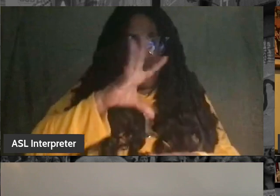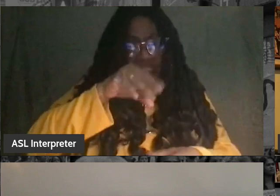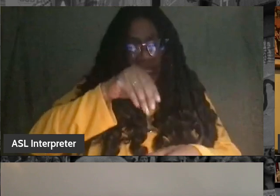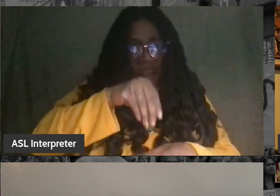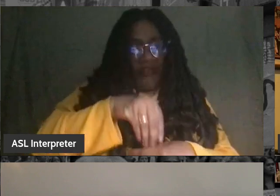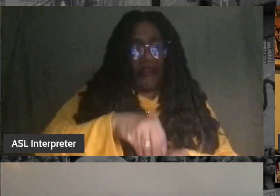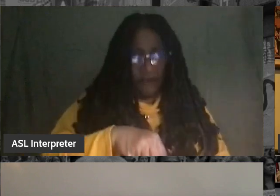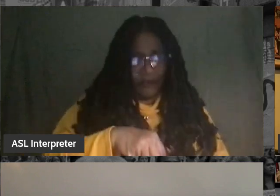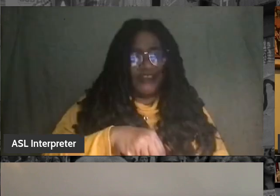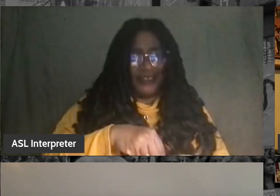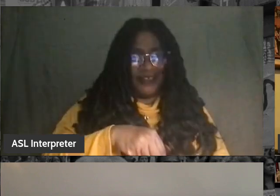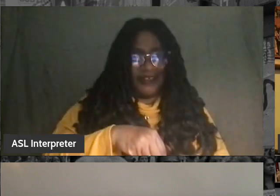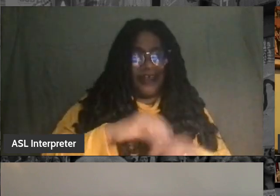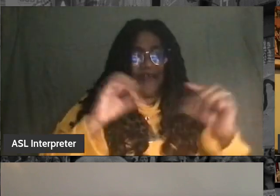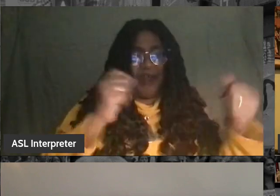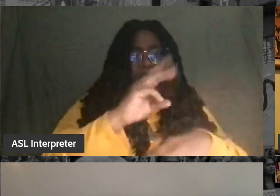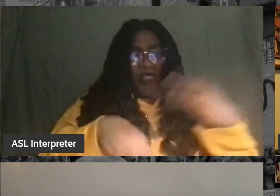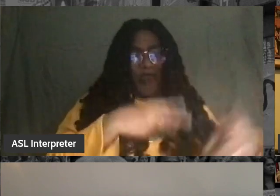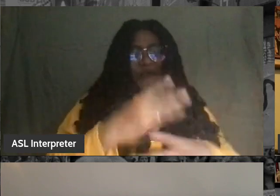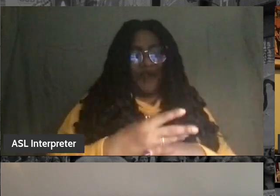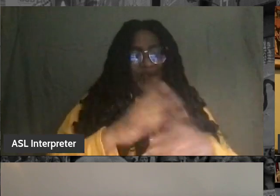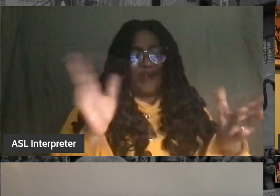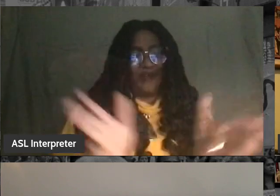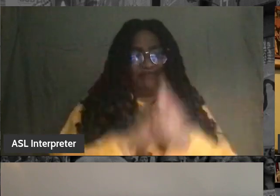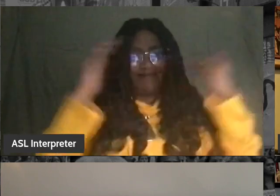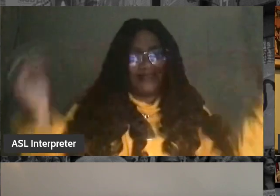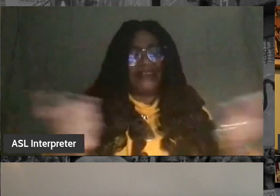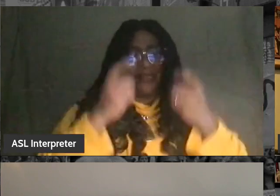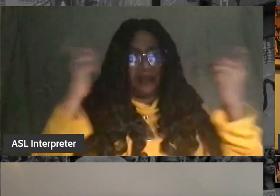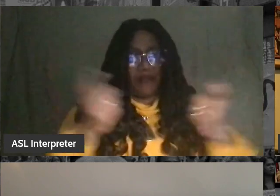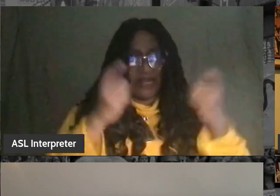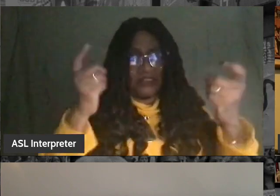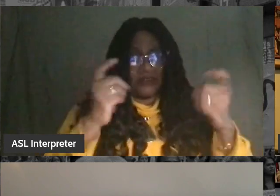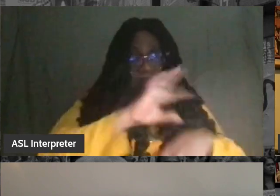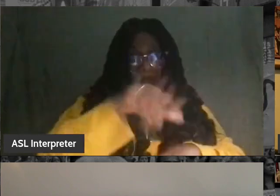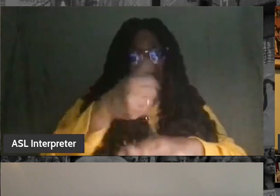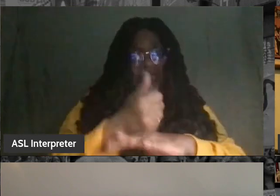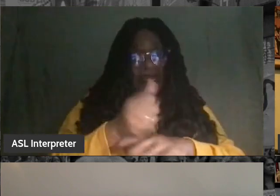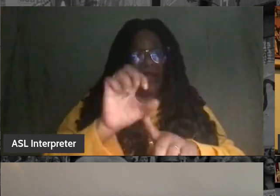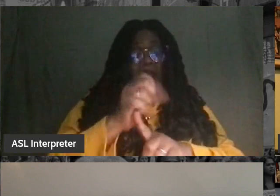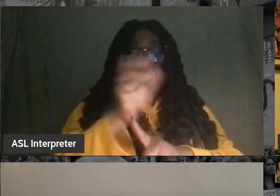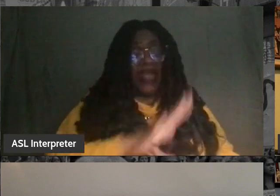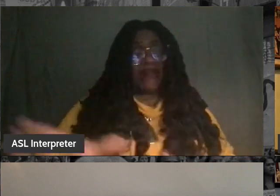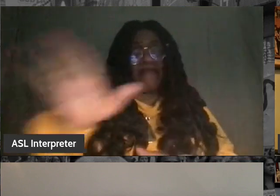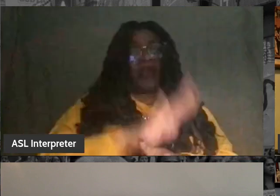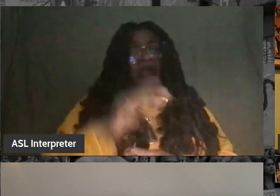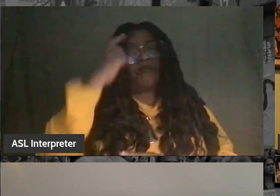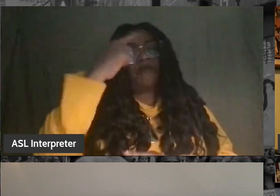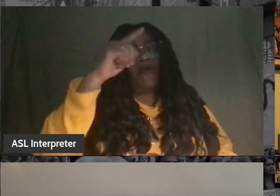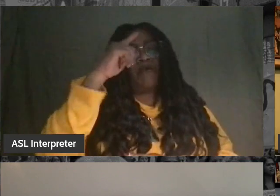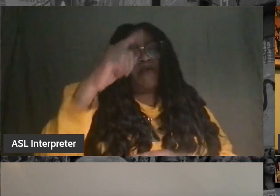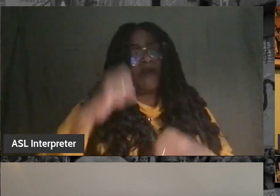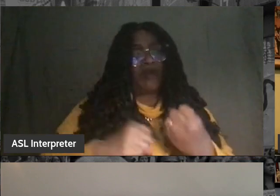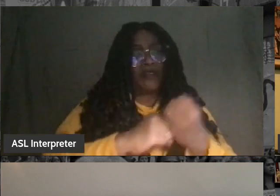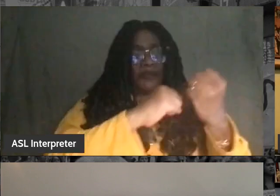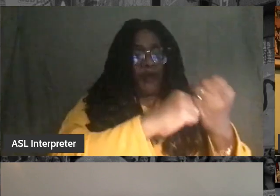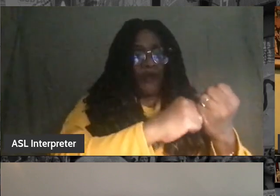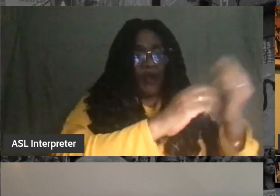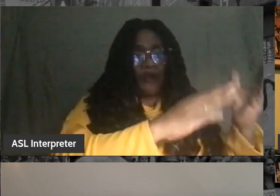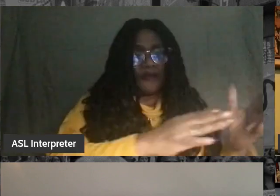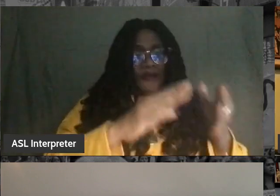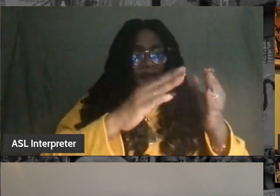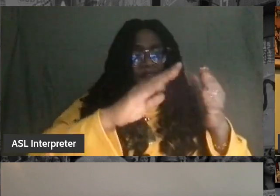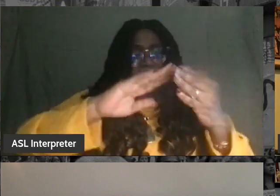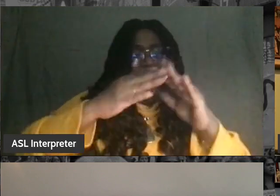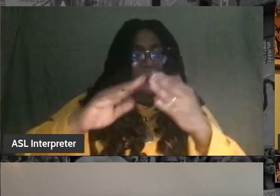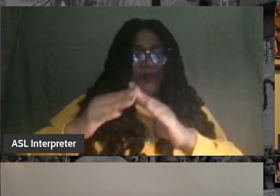film festivals by fostering an environment for continuing support, community, and education. And he is